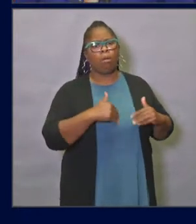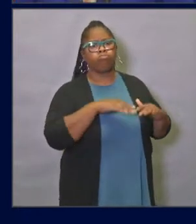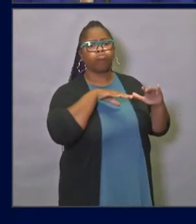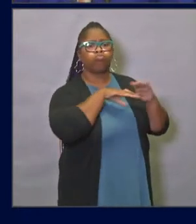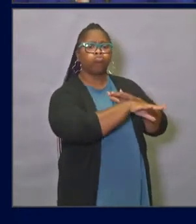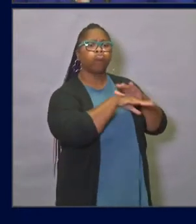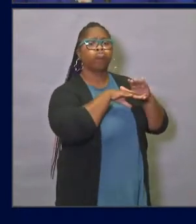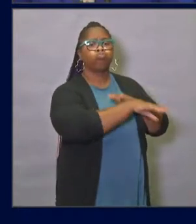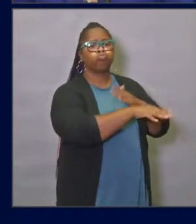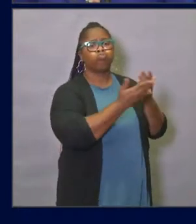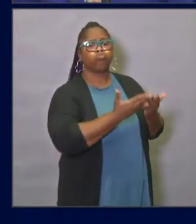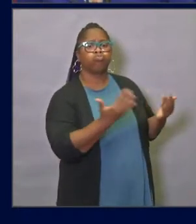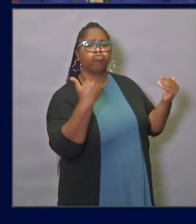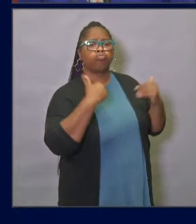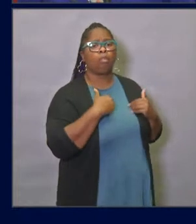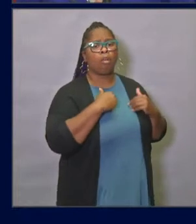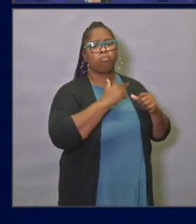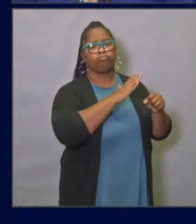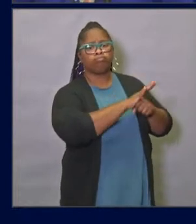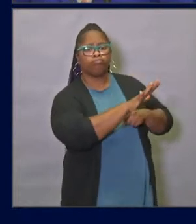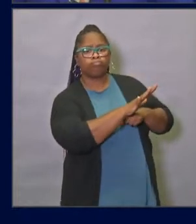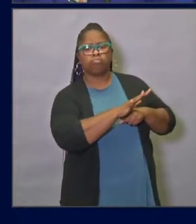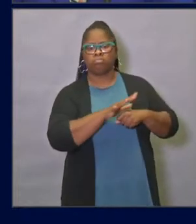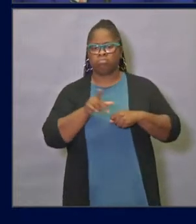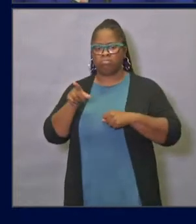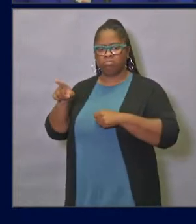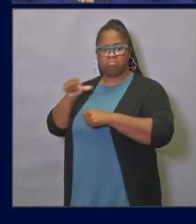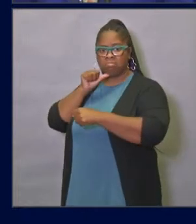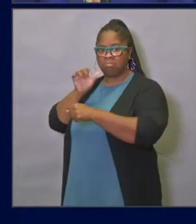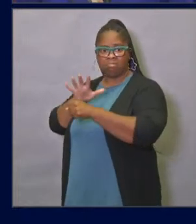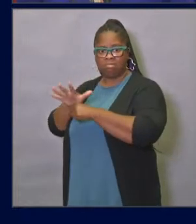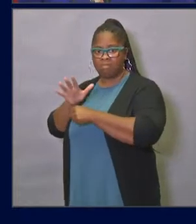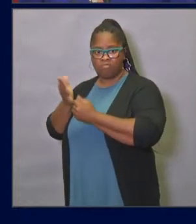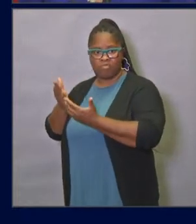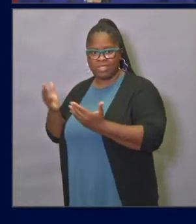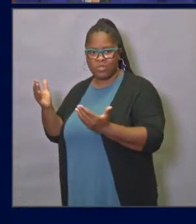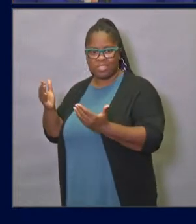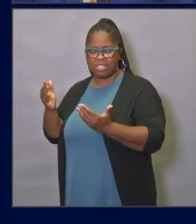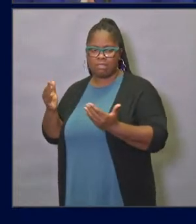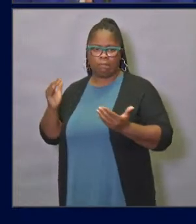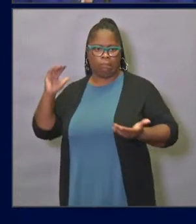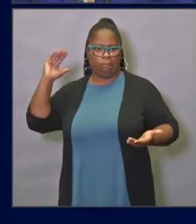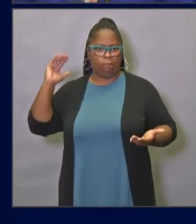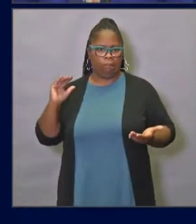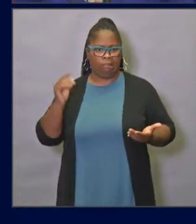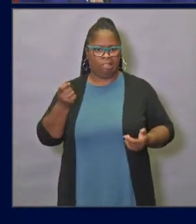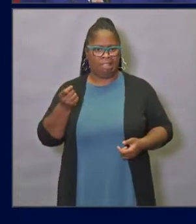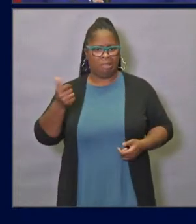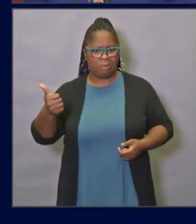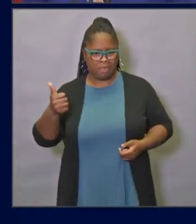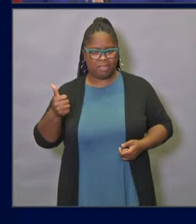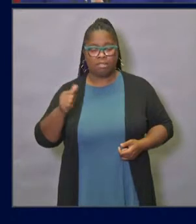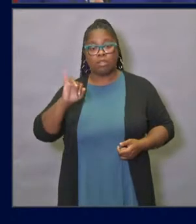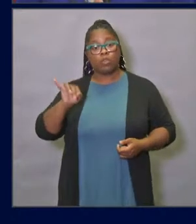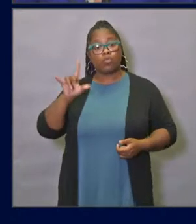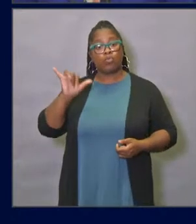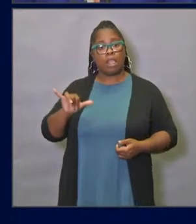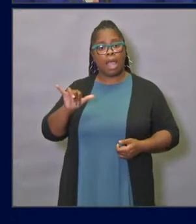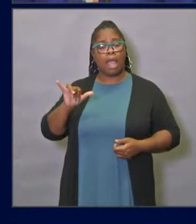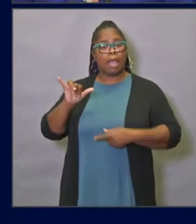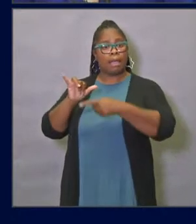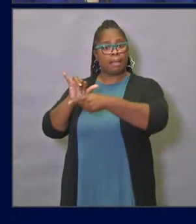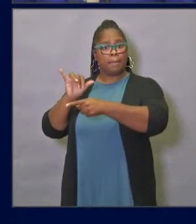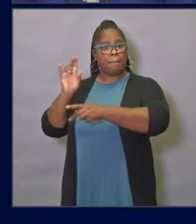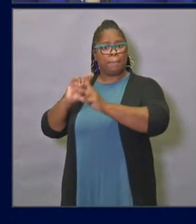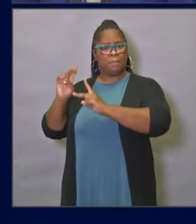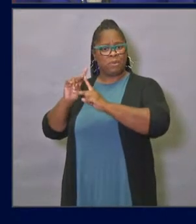with the fewest resources has not significantly declined. During the peak, the mortality rate amongst people living in areas with the